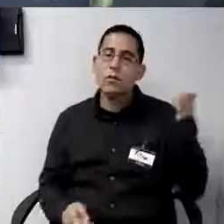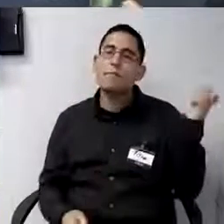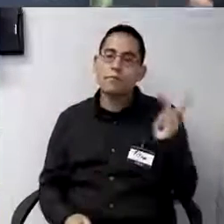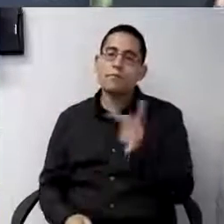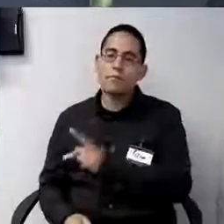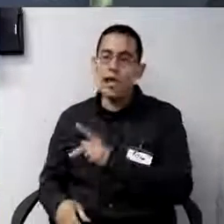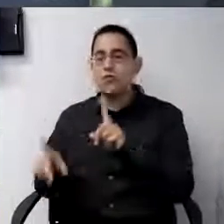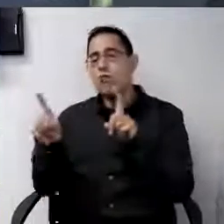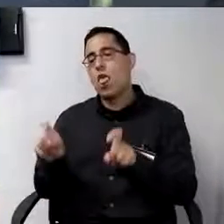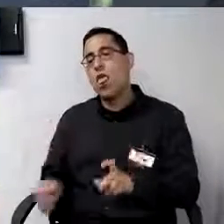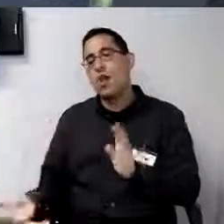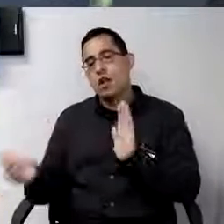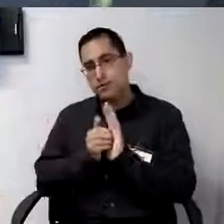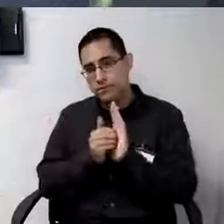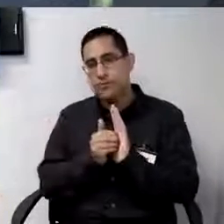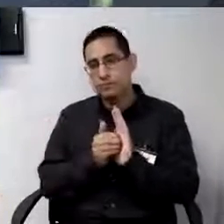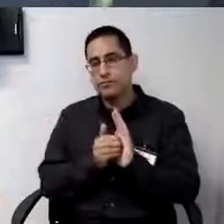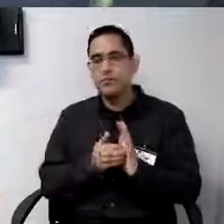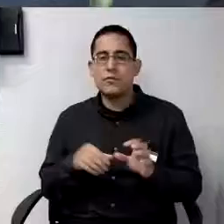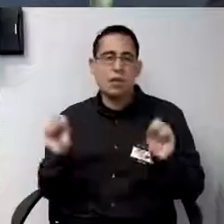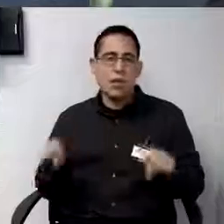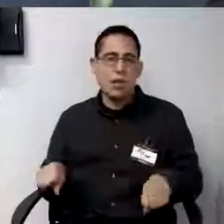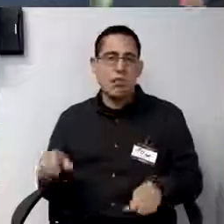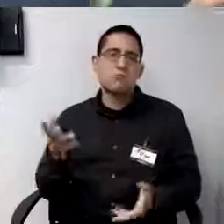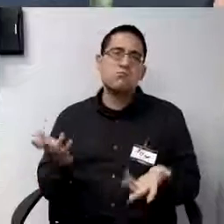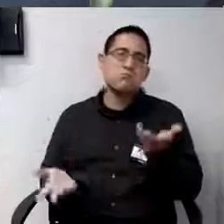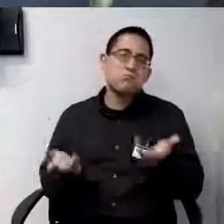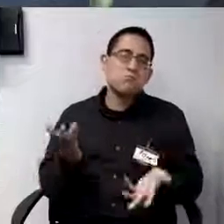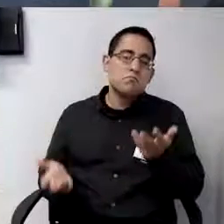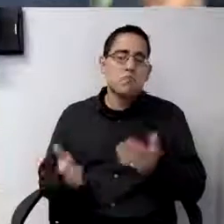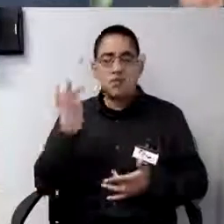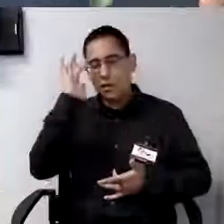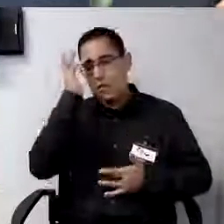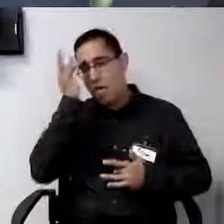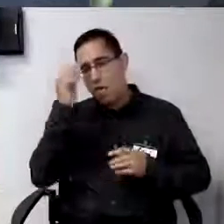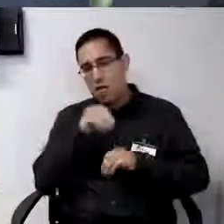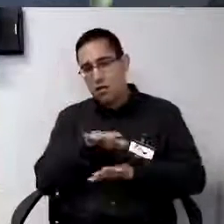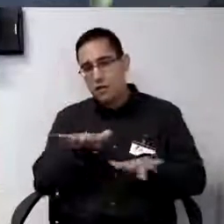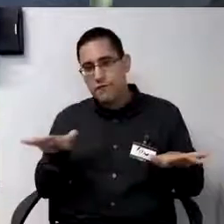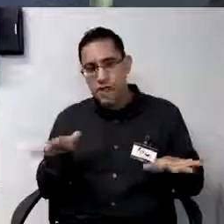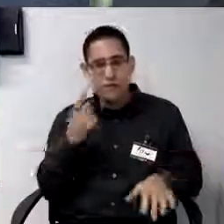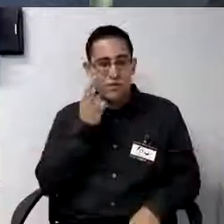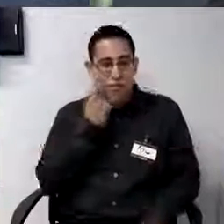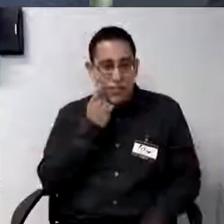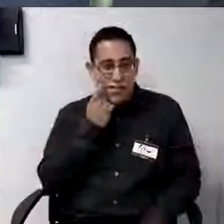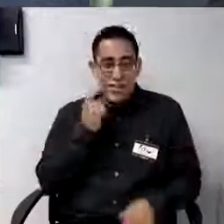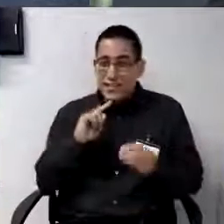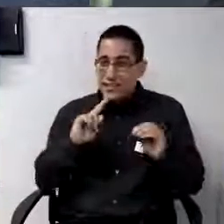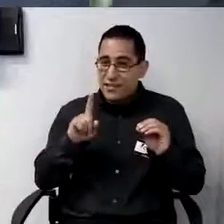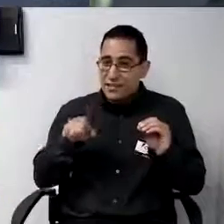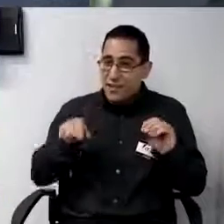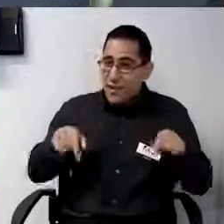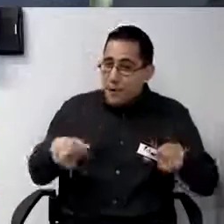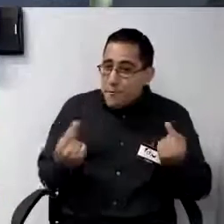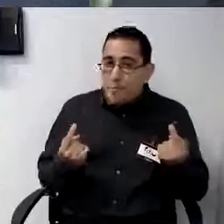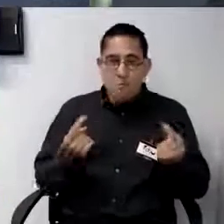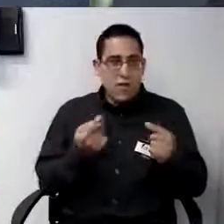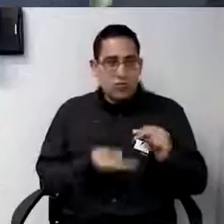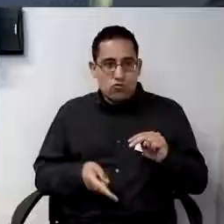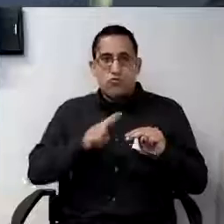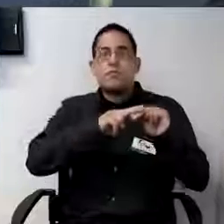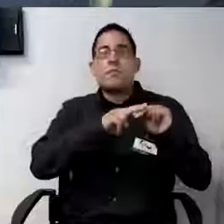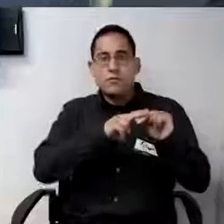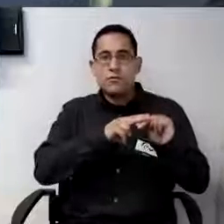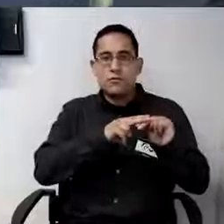and retest them. And it could just be that the virus was just starting to build during that first test and didn't